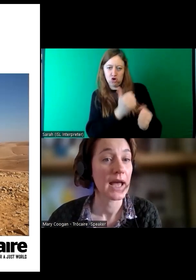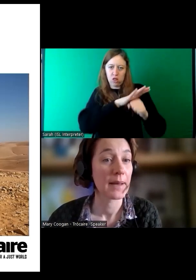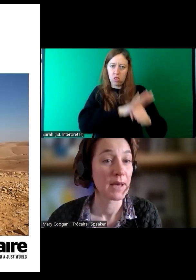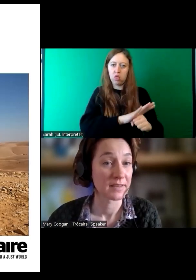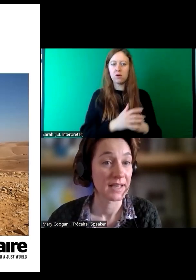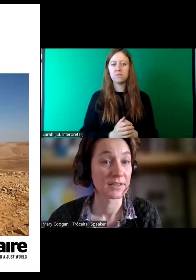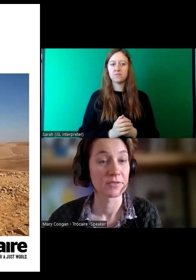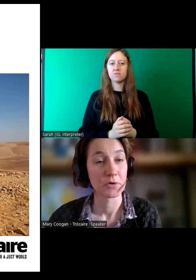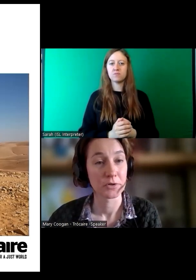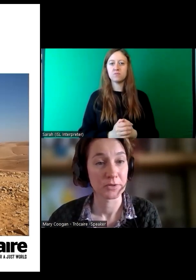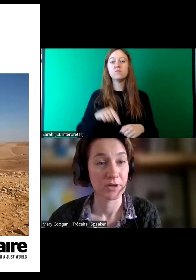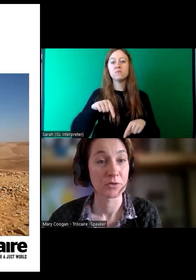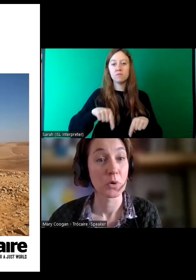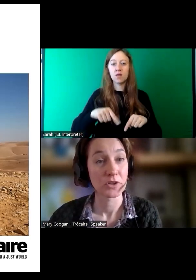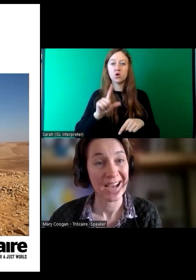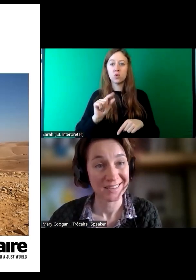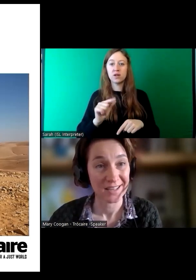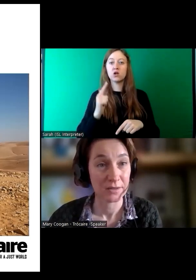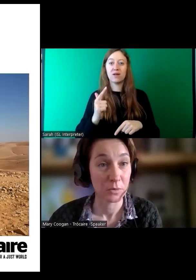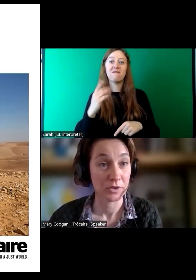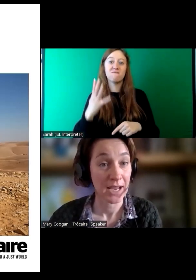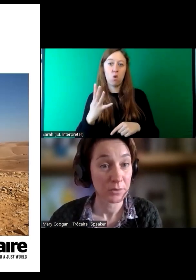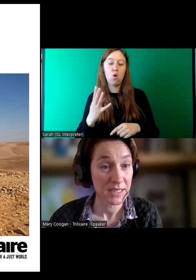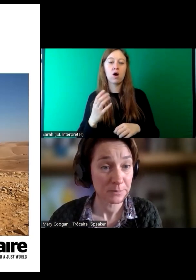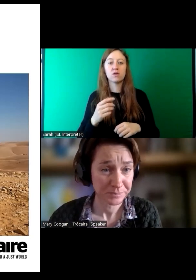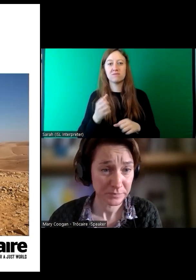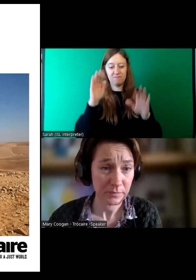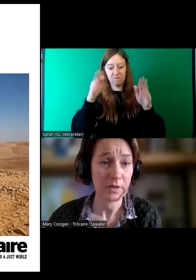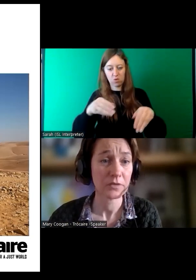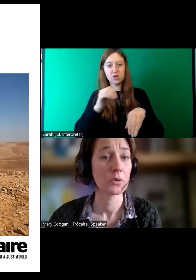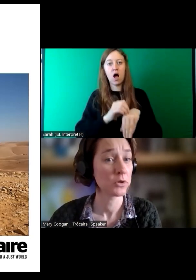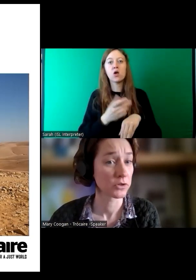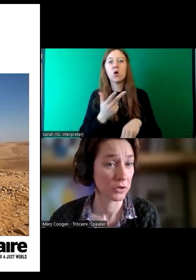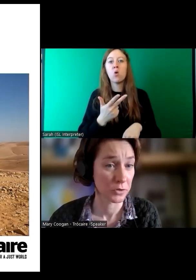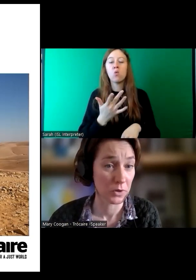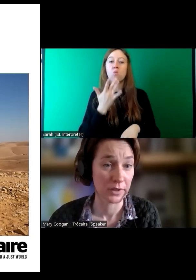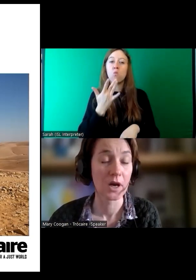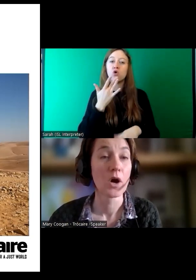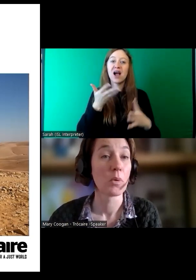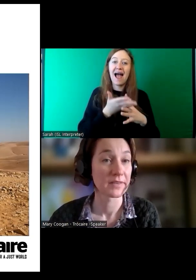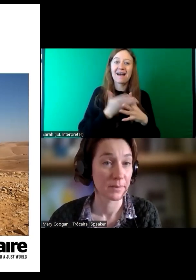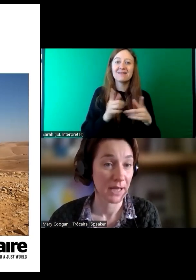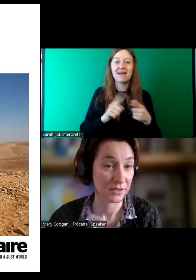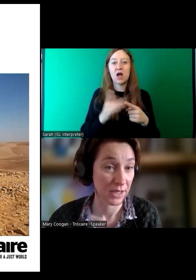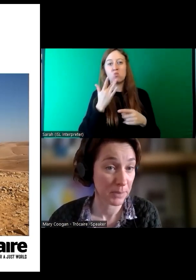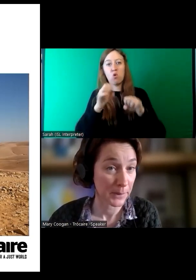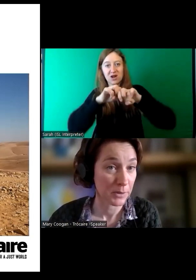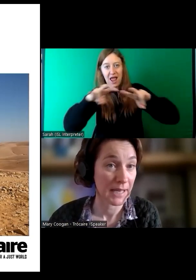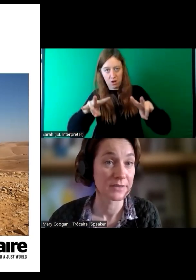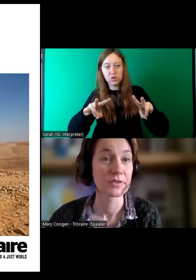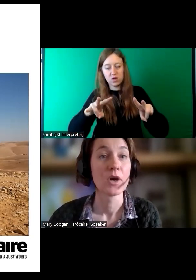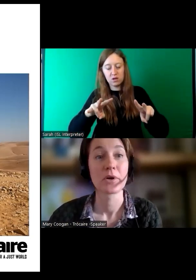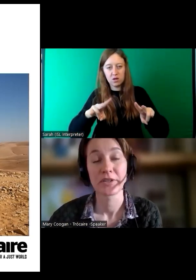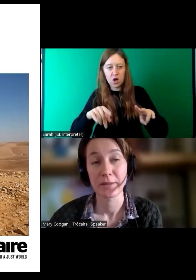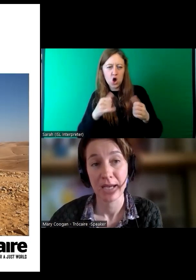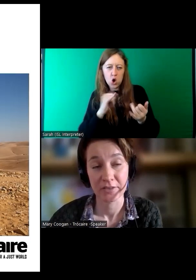2024, as I said, the focus was around water access and water equity. So who controls the water? What is the impact of that power